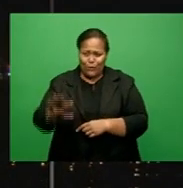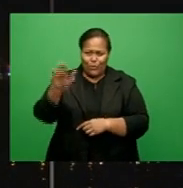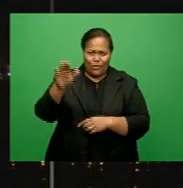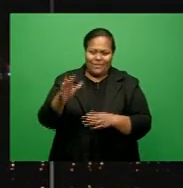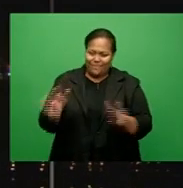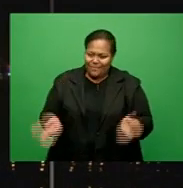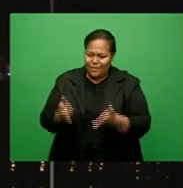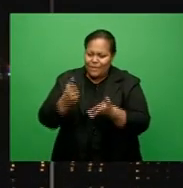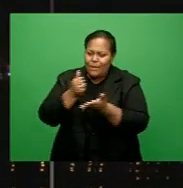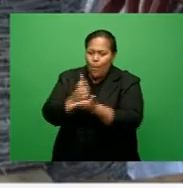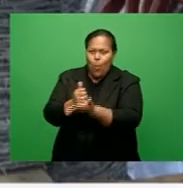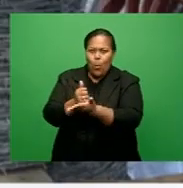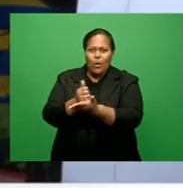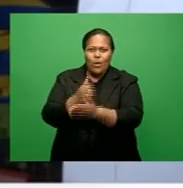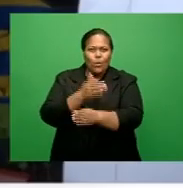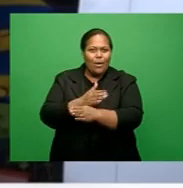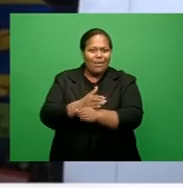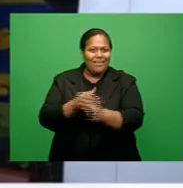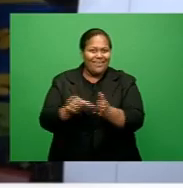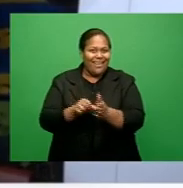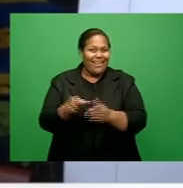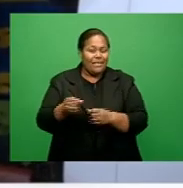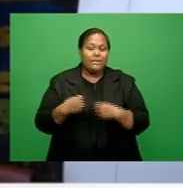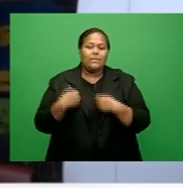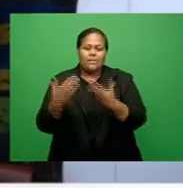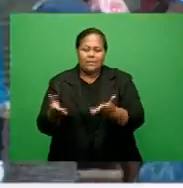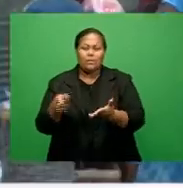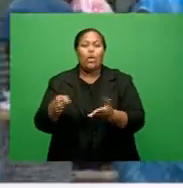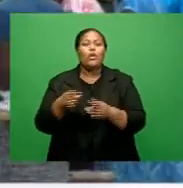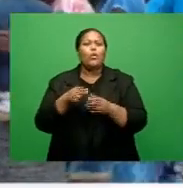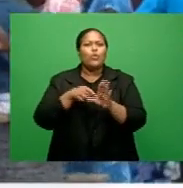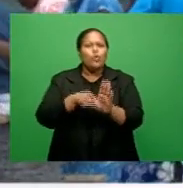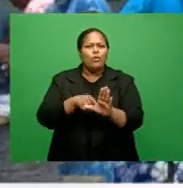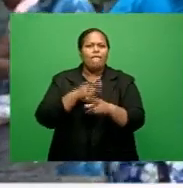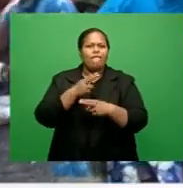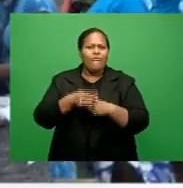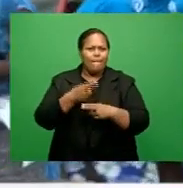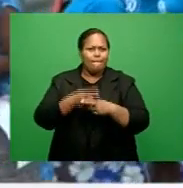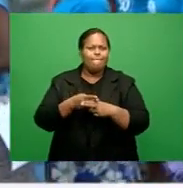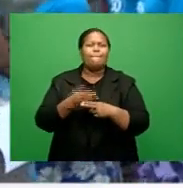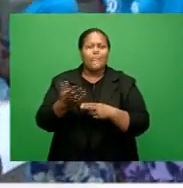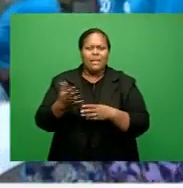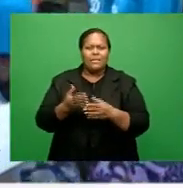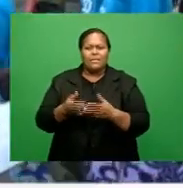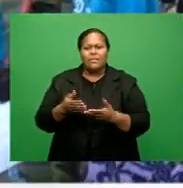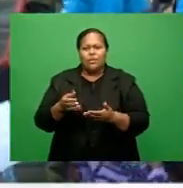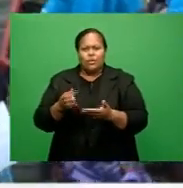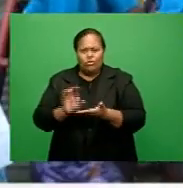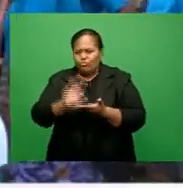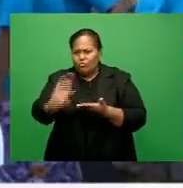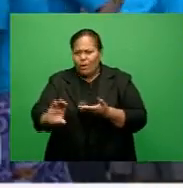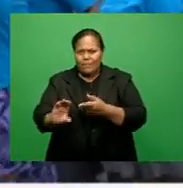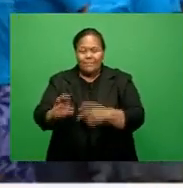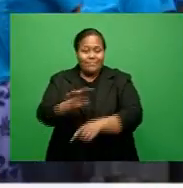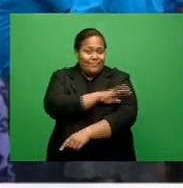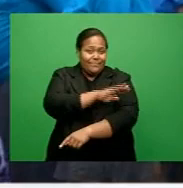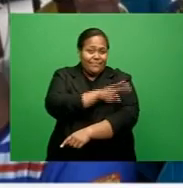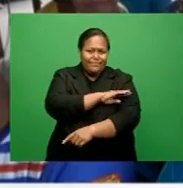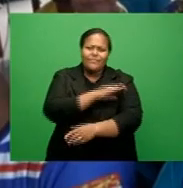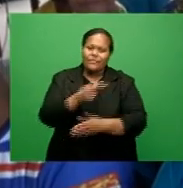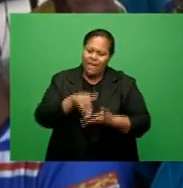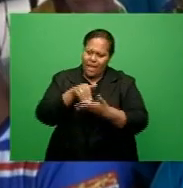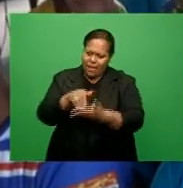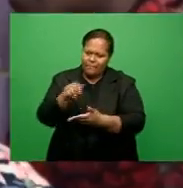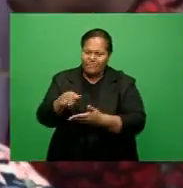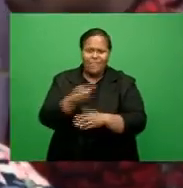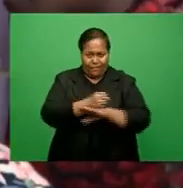hard work. Speaking during the handing over of the Youth Farm Initiative grants, Prime Minister Bainimarama said they're helping young Fijians